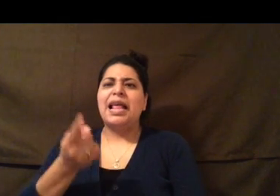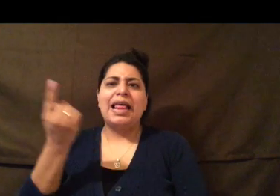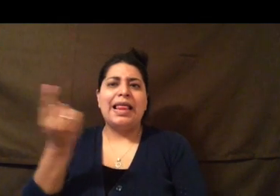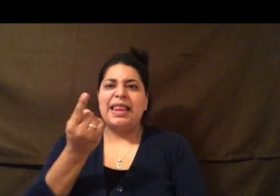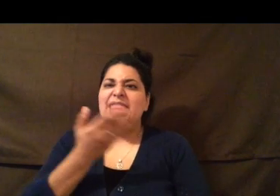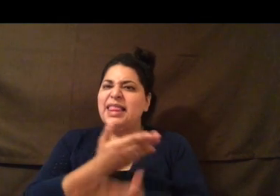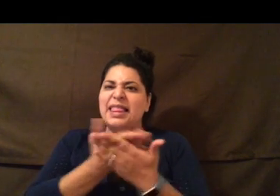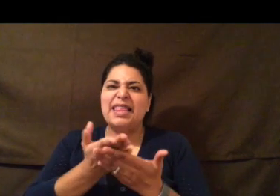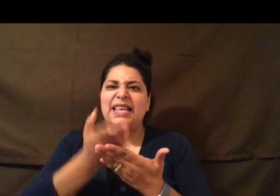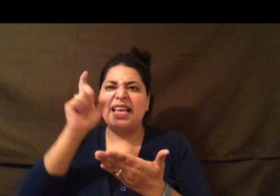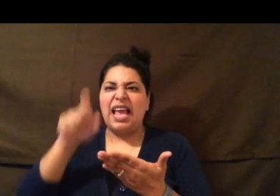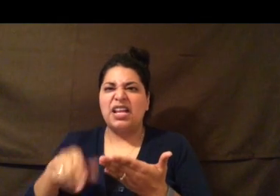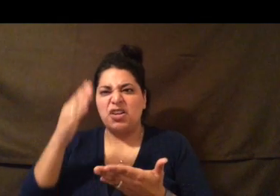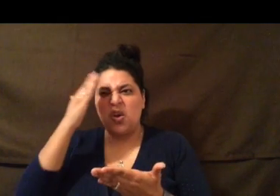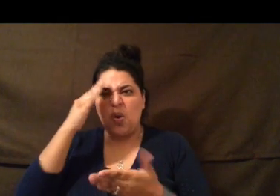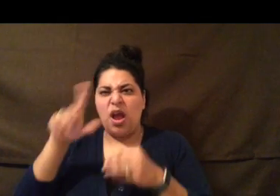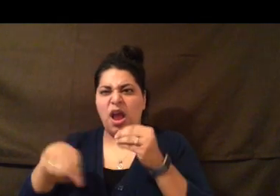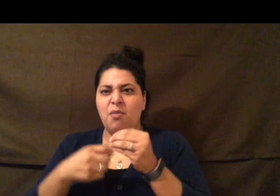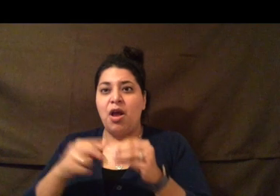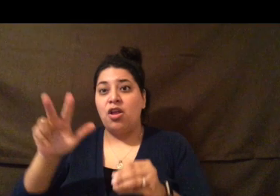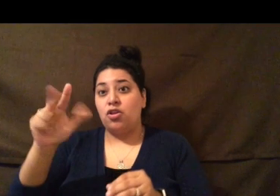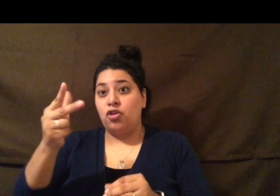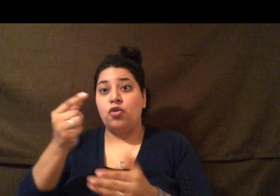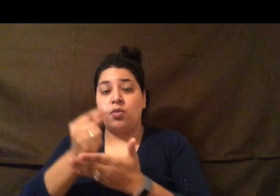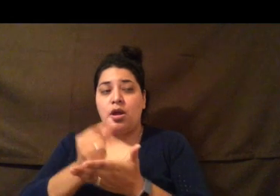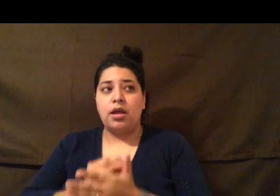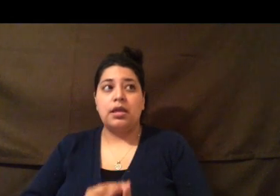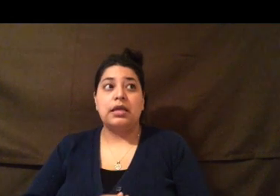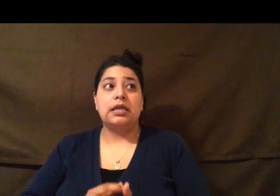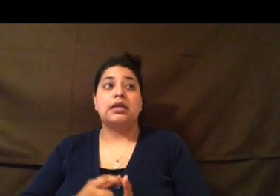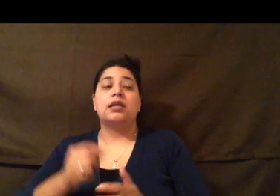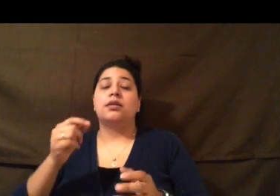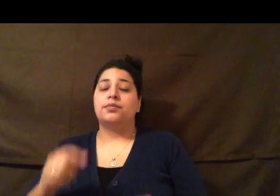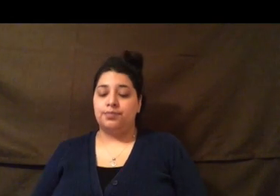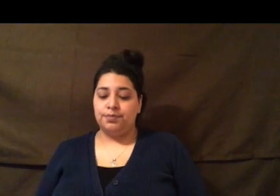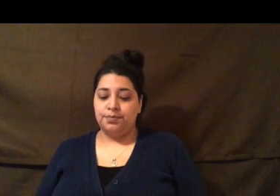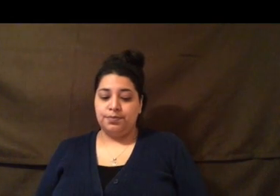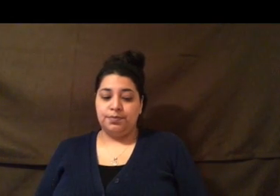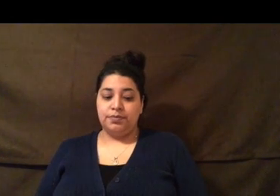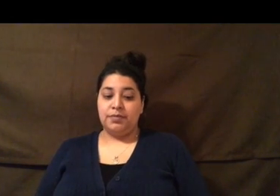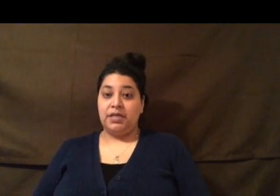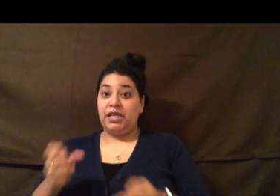things that they need to know about third grade. Next year,